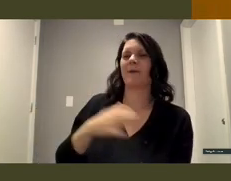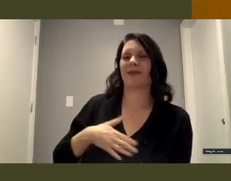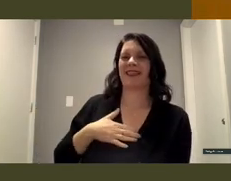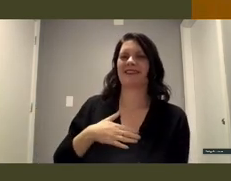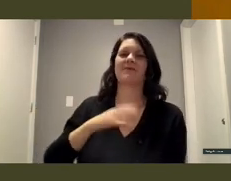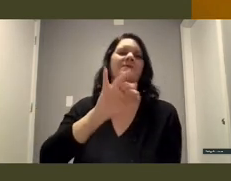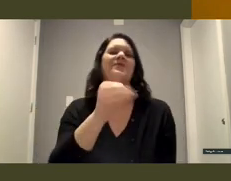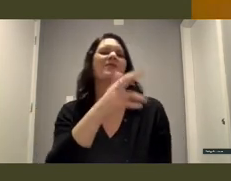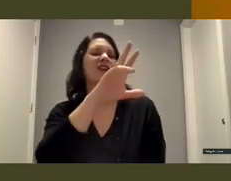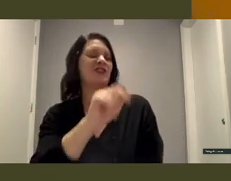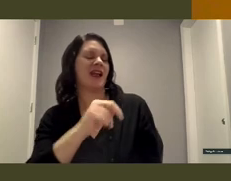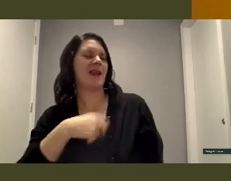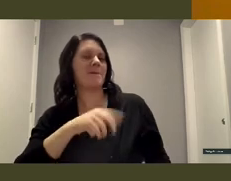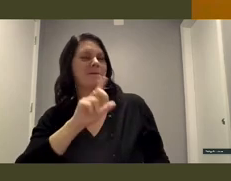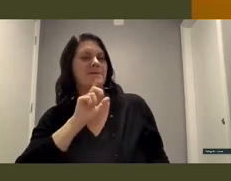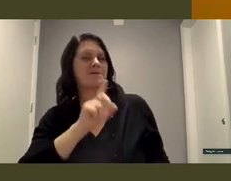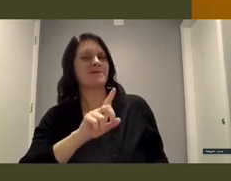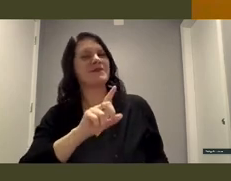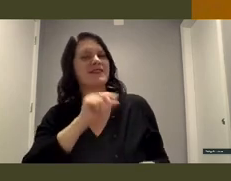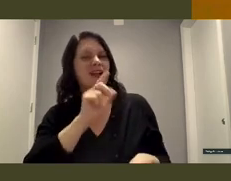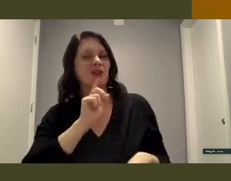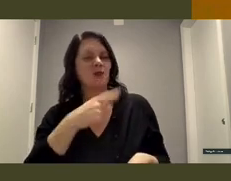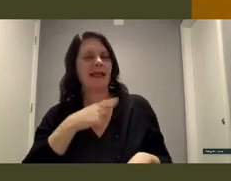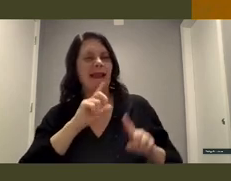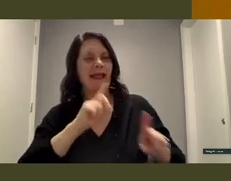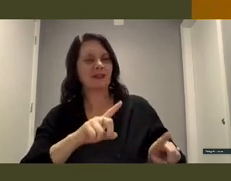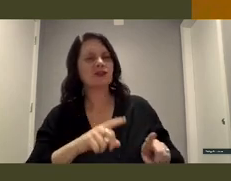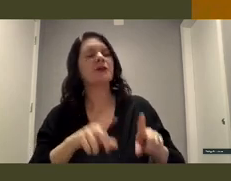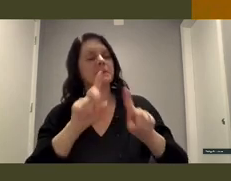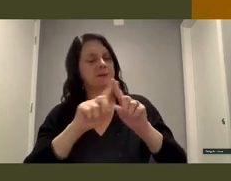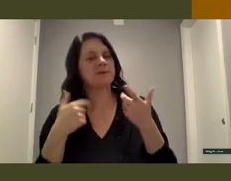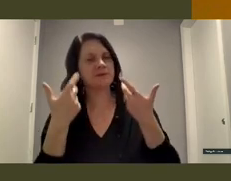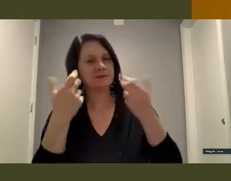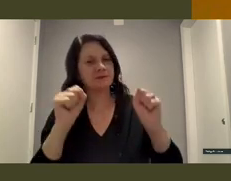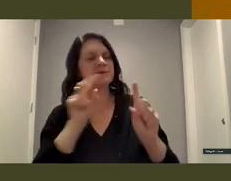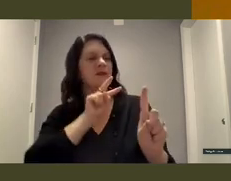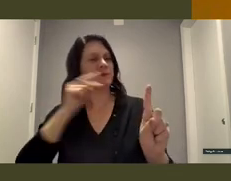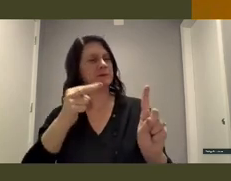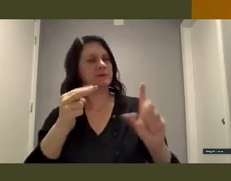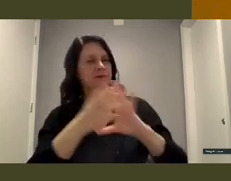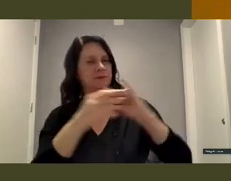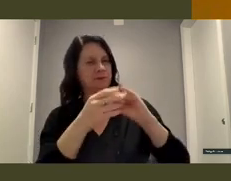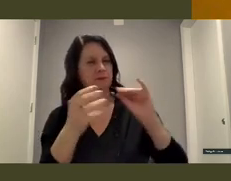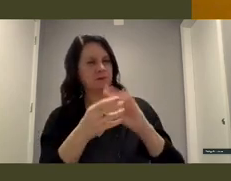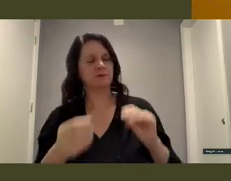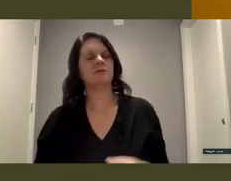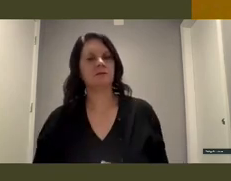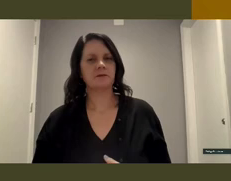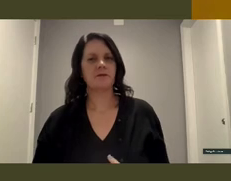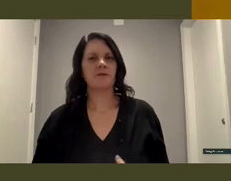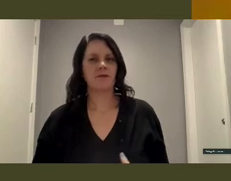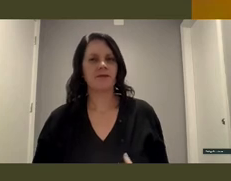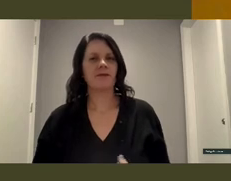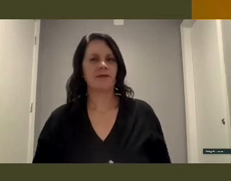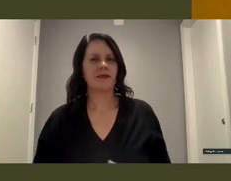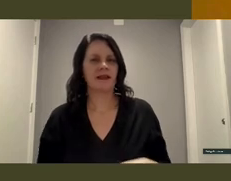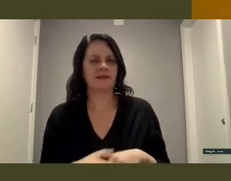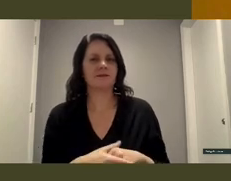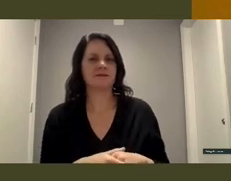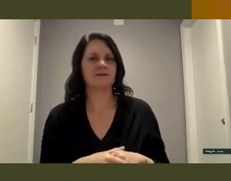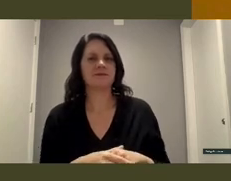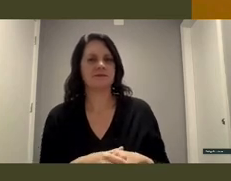I can answer it, but I can give at least one sort of view on it, which I think is was very imminent in Glasgow